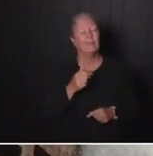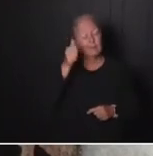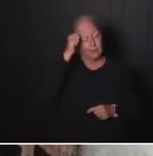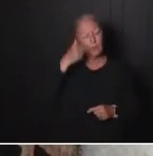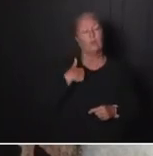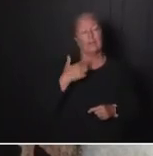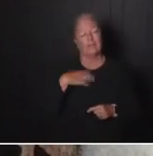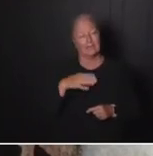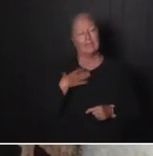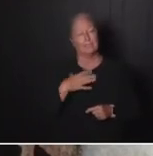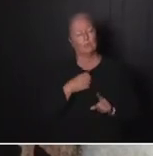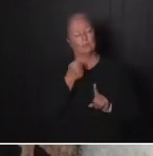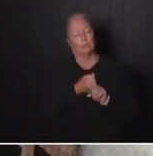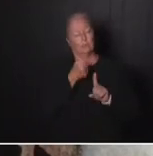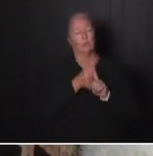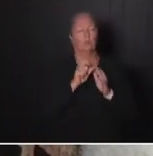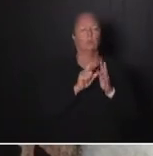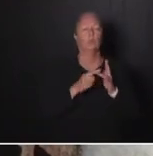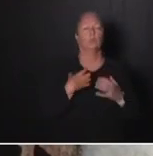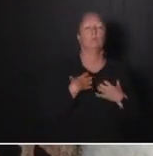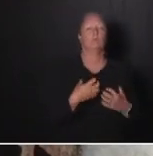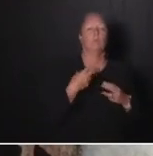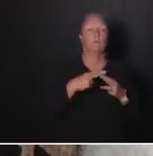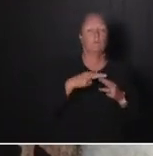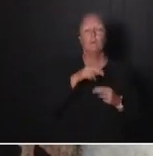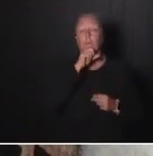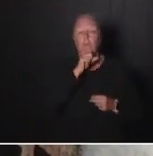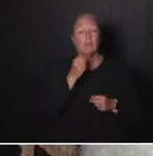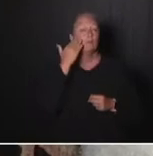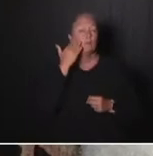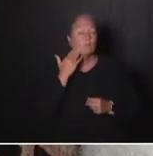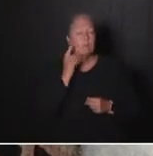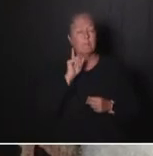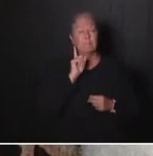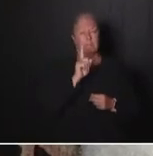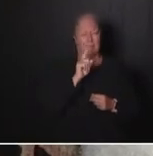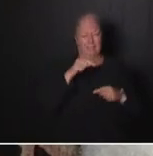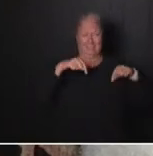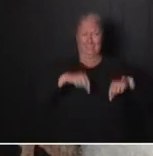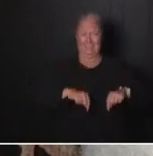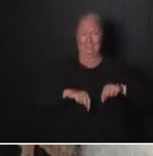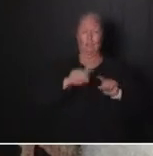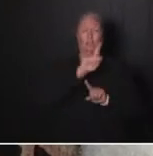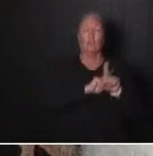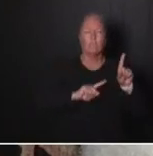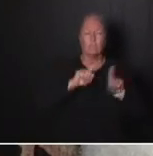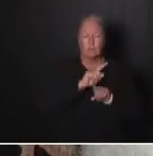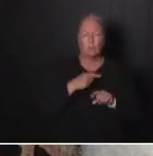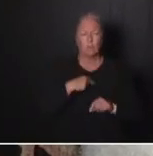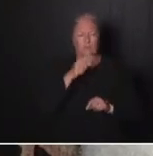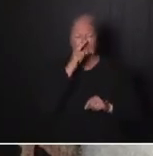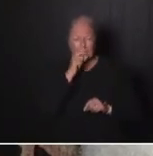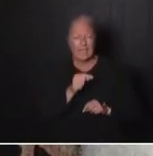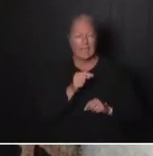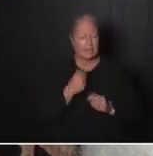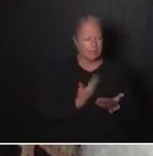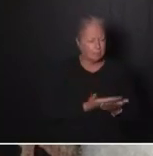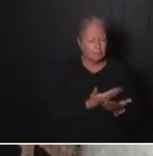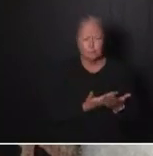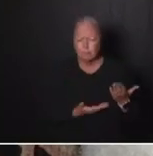done on gender equality, but it is at national conference that we can take the big strides